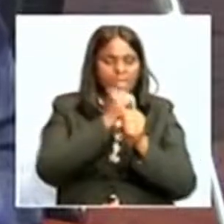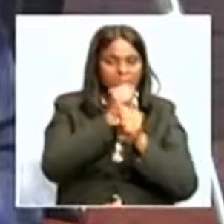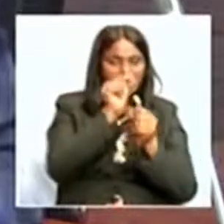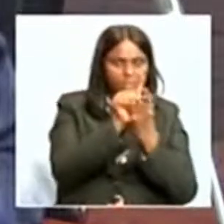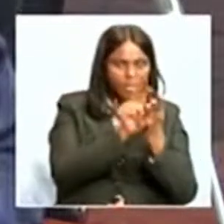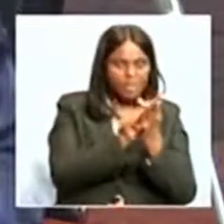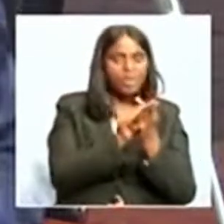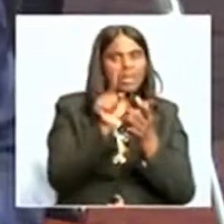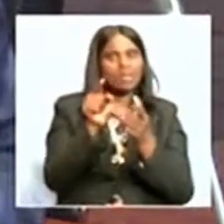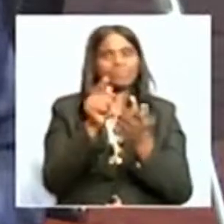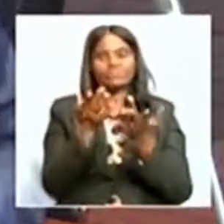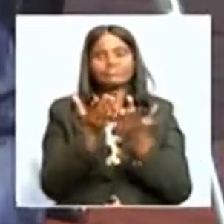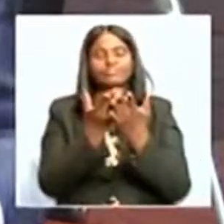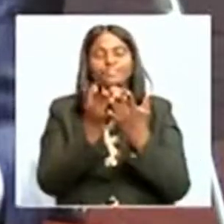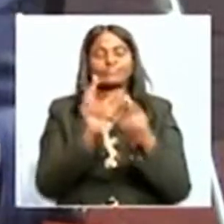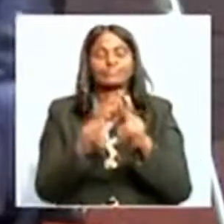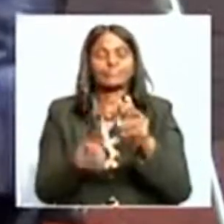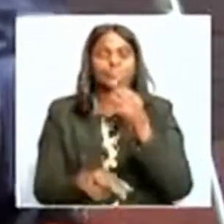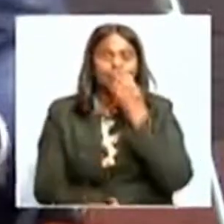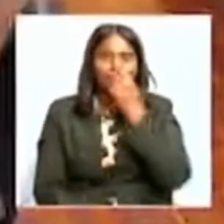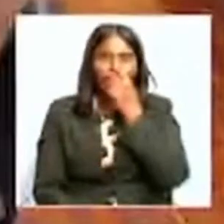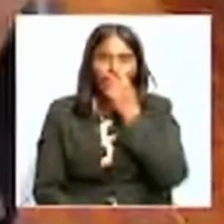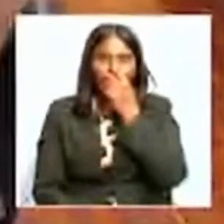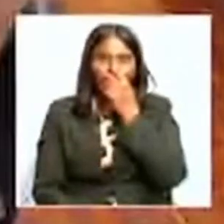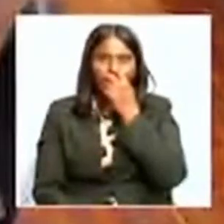protect officers. I submit, Chair. Honorable Mkoza.